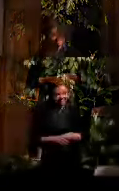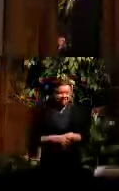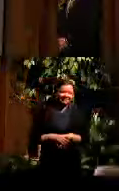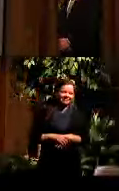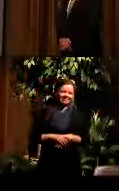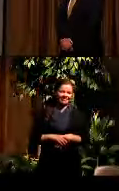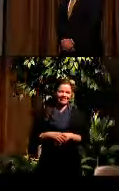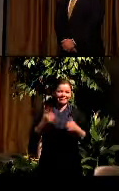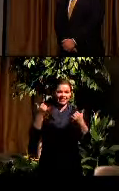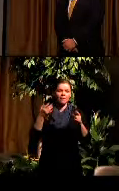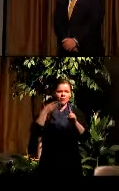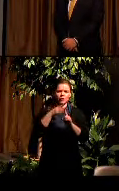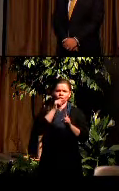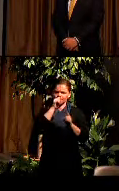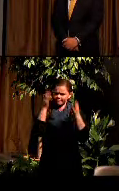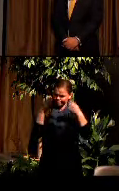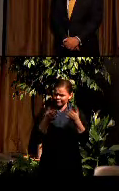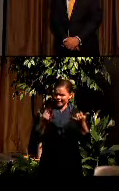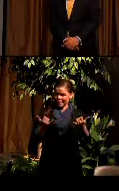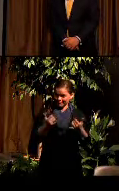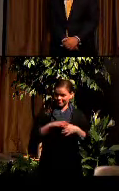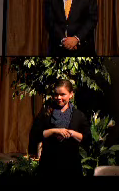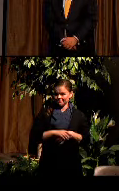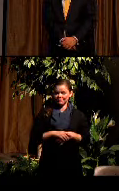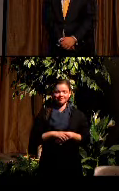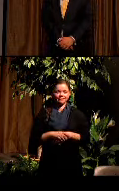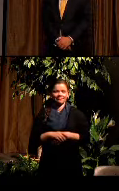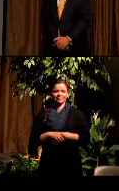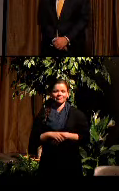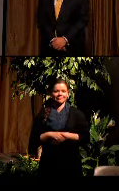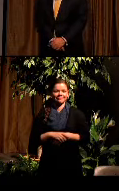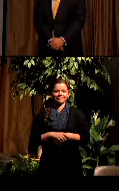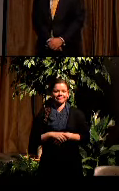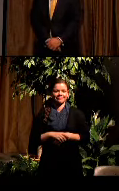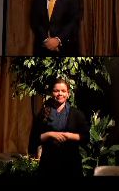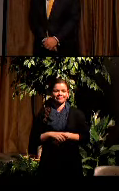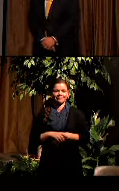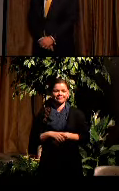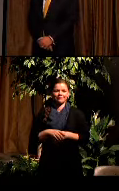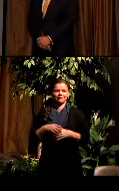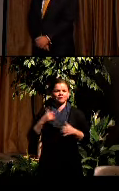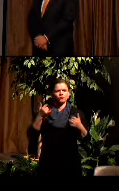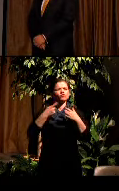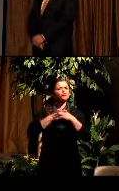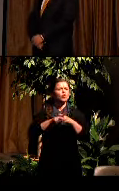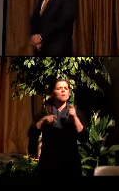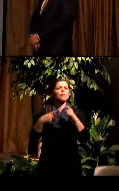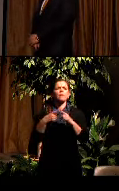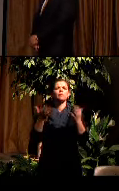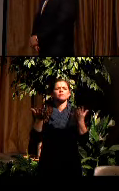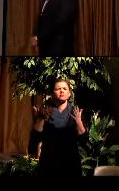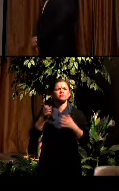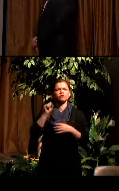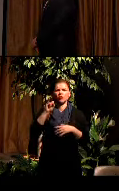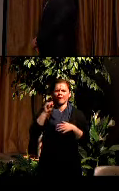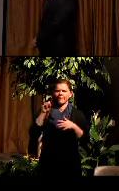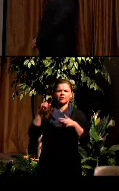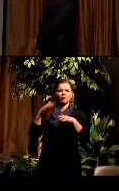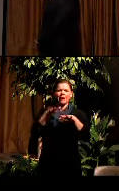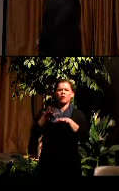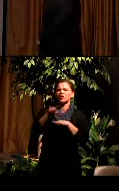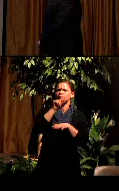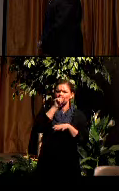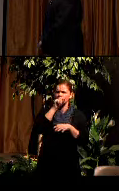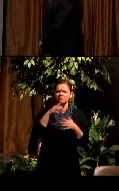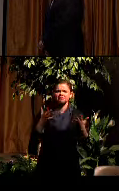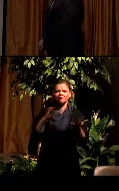I thought I'd begin to talk to you about the Smithsonian Migratory Birds Center, to tell you a little bit about where I'm from and what the center